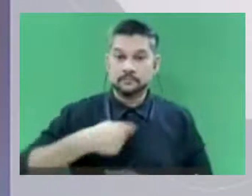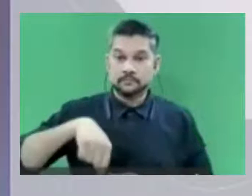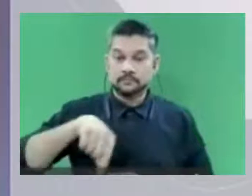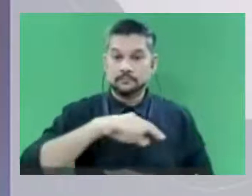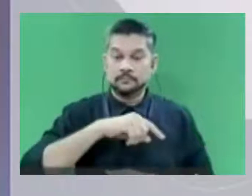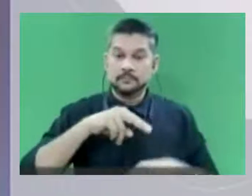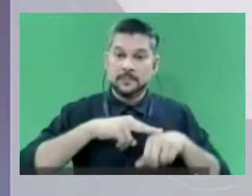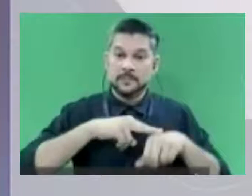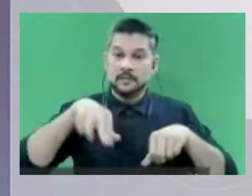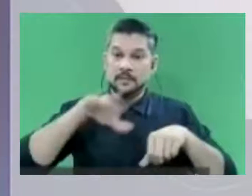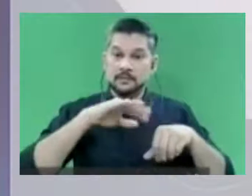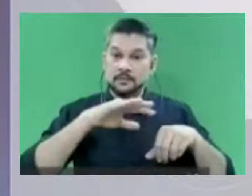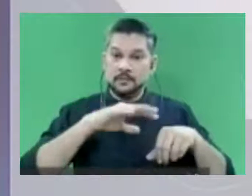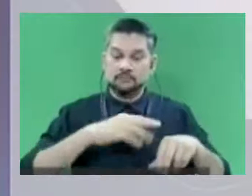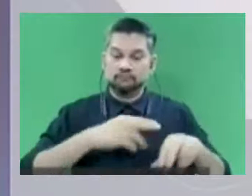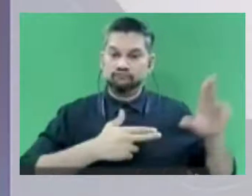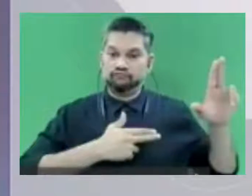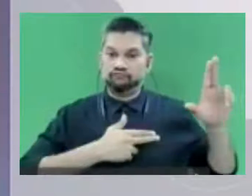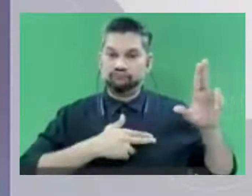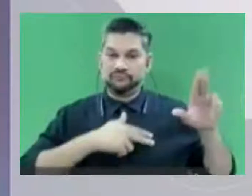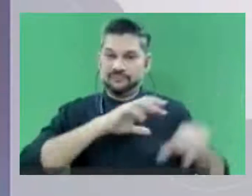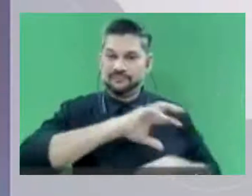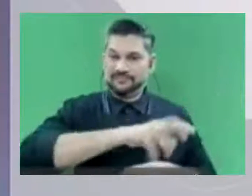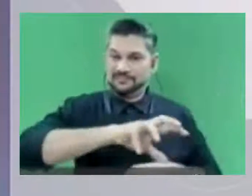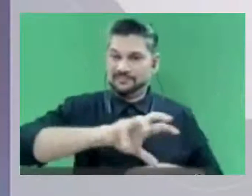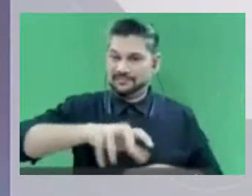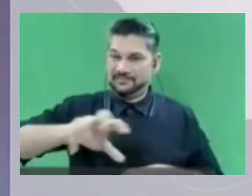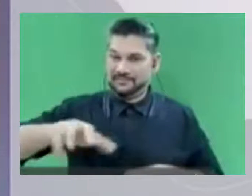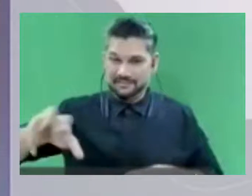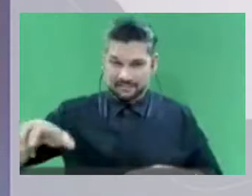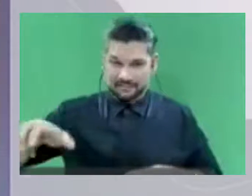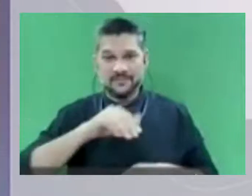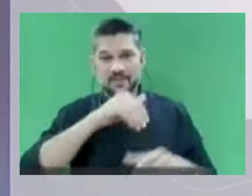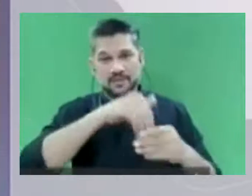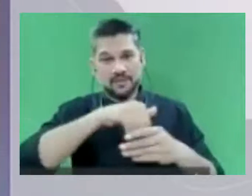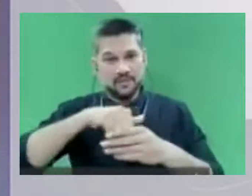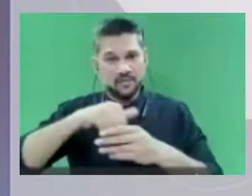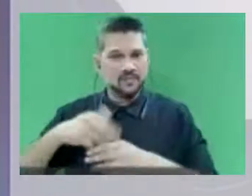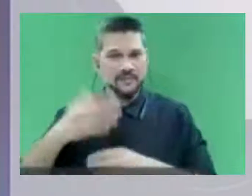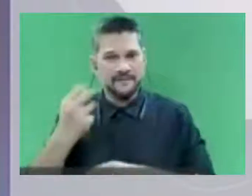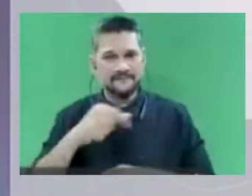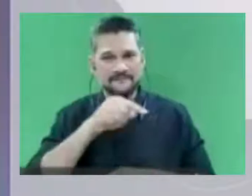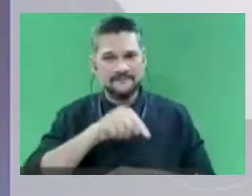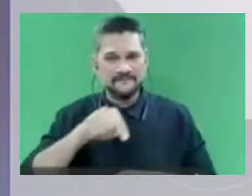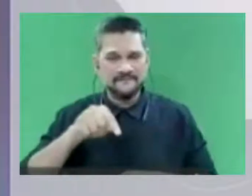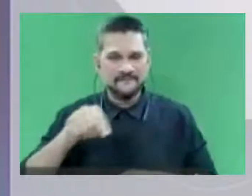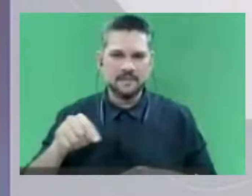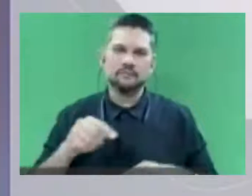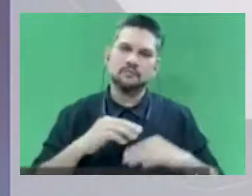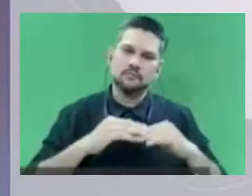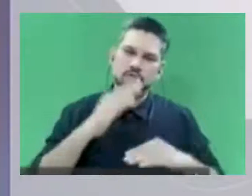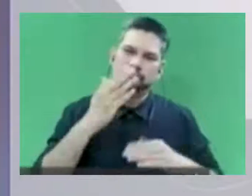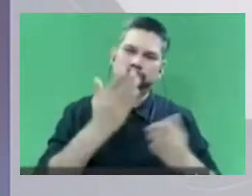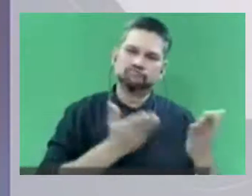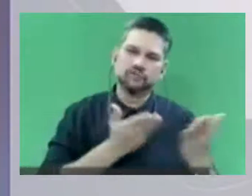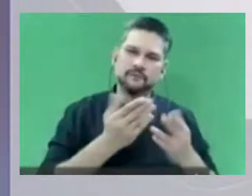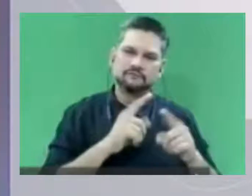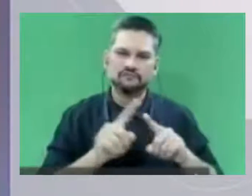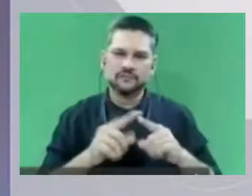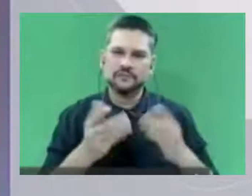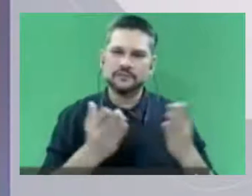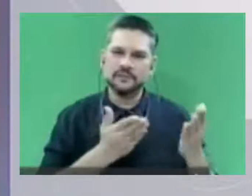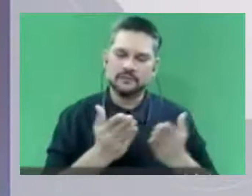national commitment. Each country have a commitment to make all the services inclusive for all. I think it is a